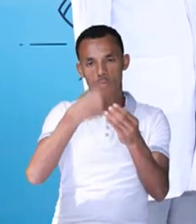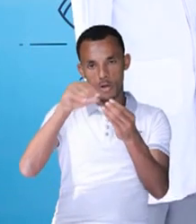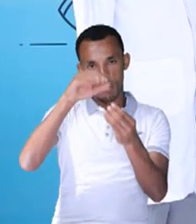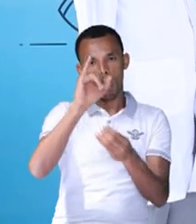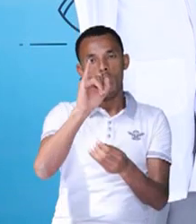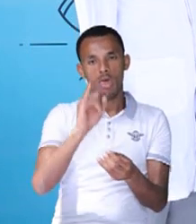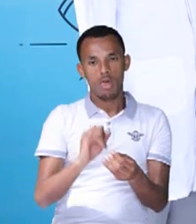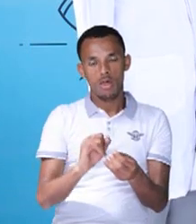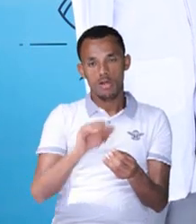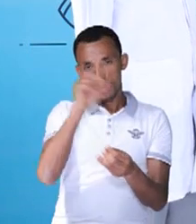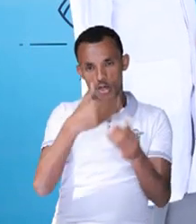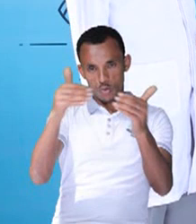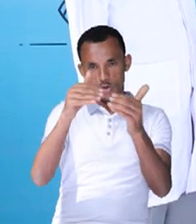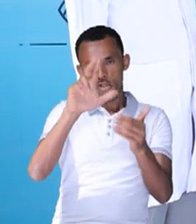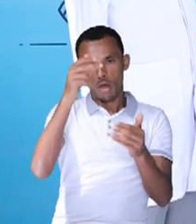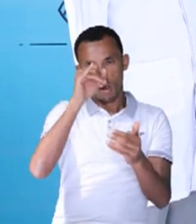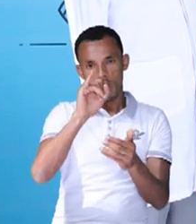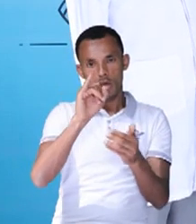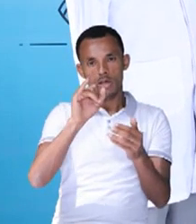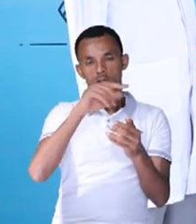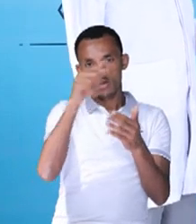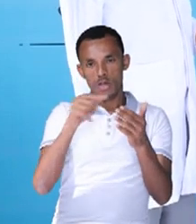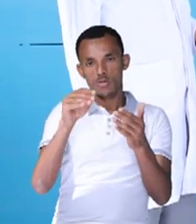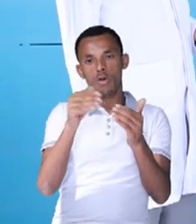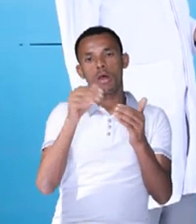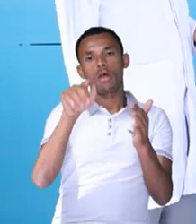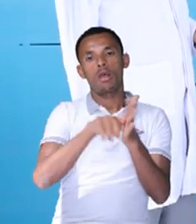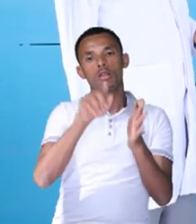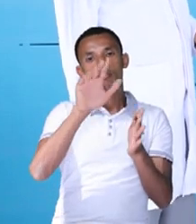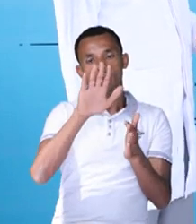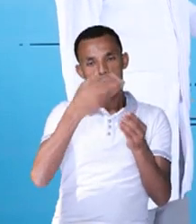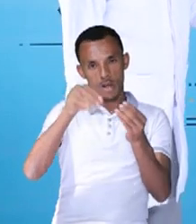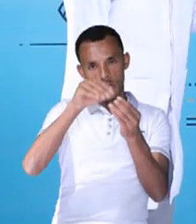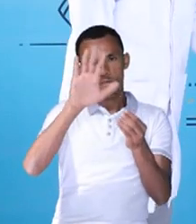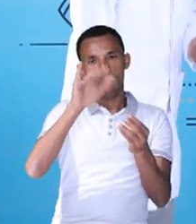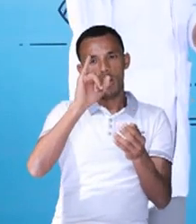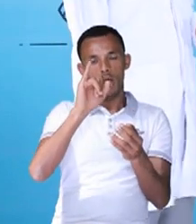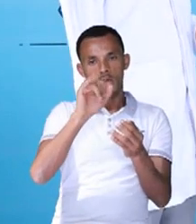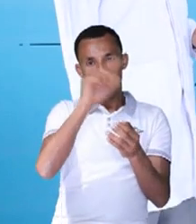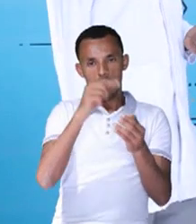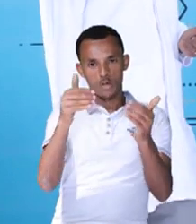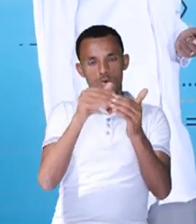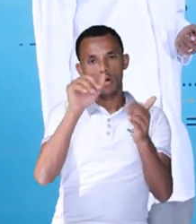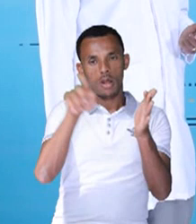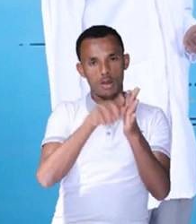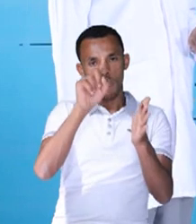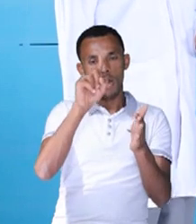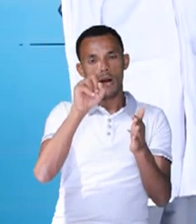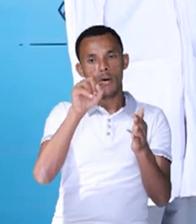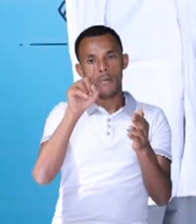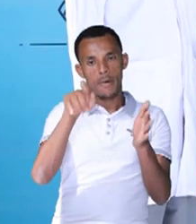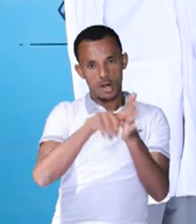I, z is equal to 3i, z negative 5 plus 5i, z is equal to negative 1 minus